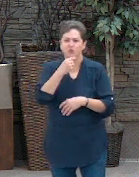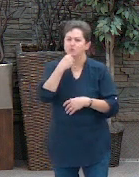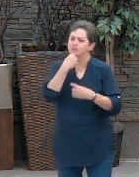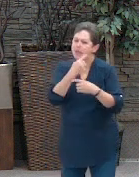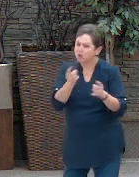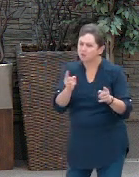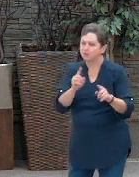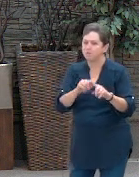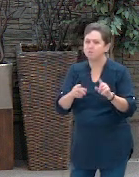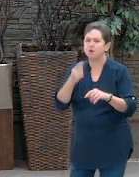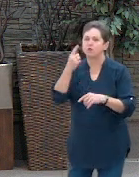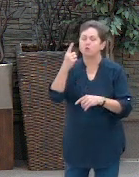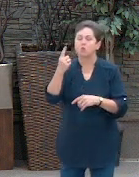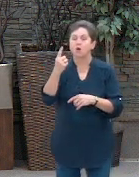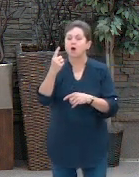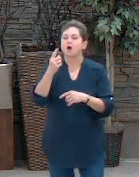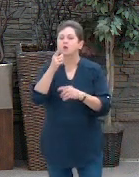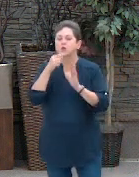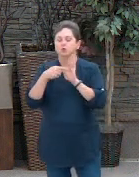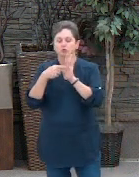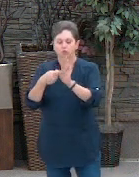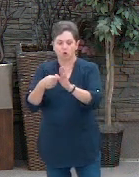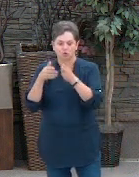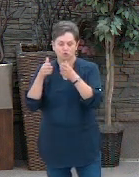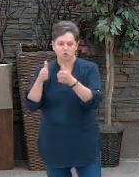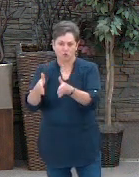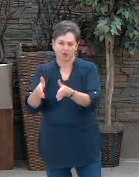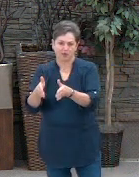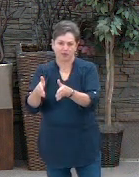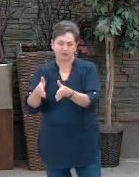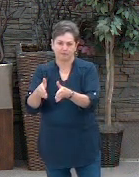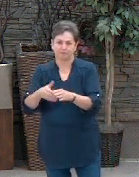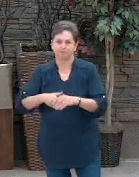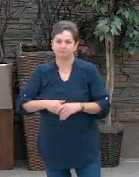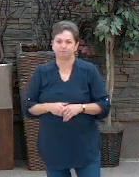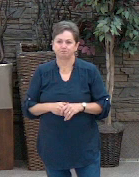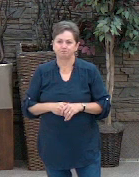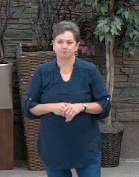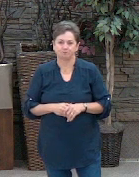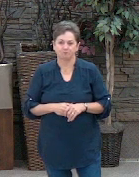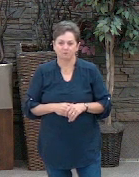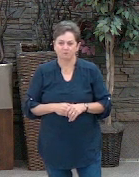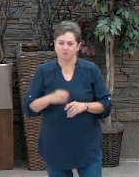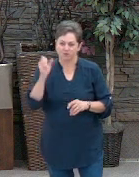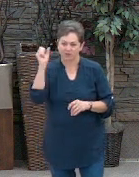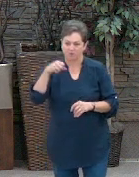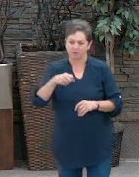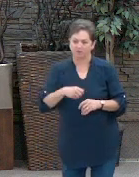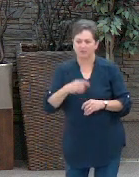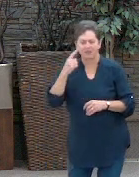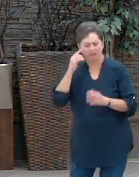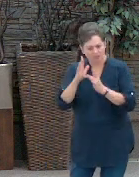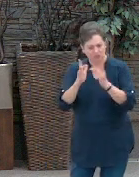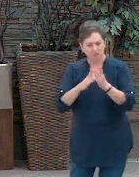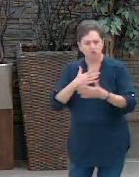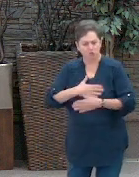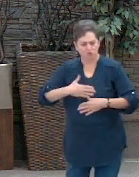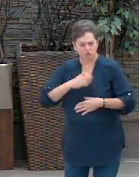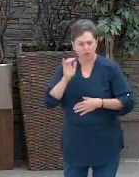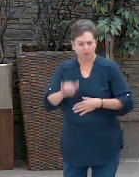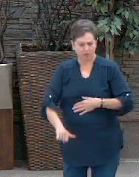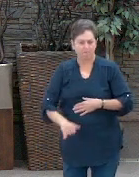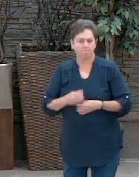the one who tells them, but the one who shows the way. I think Jesus would appreciate